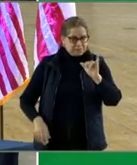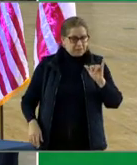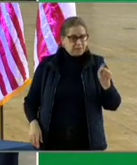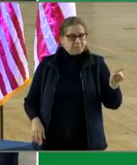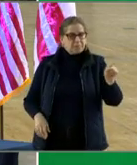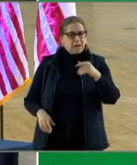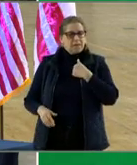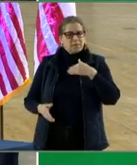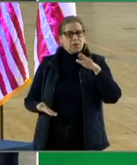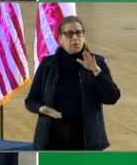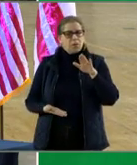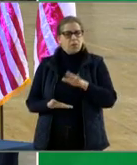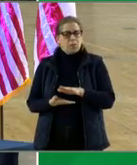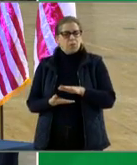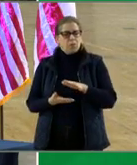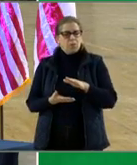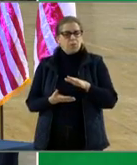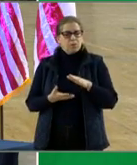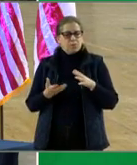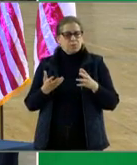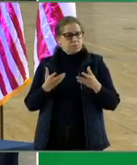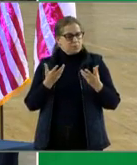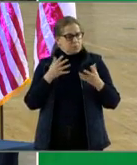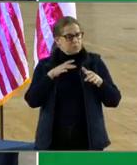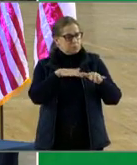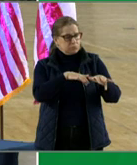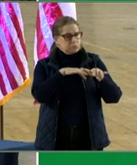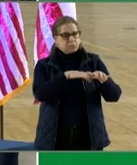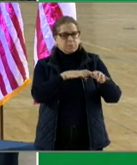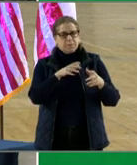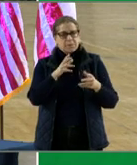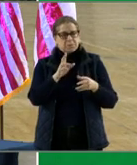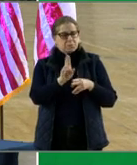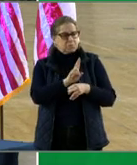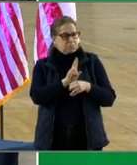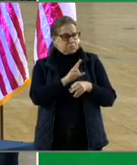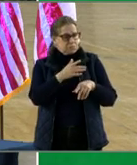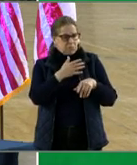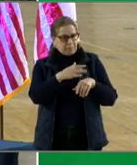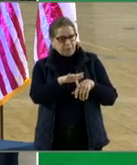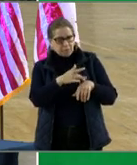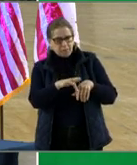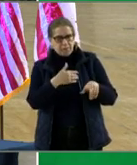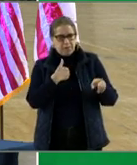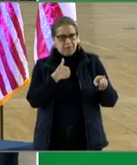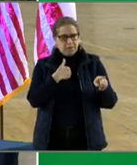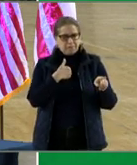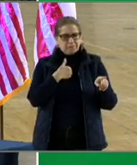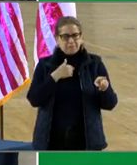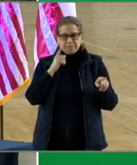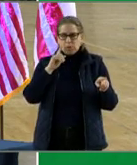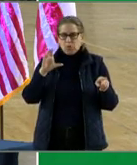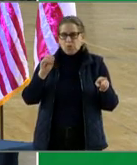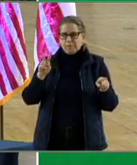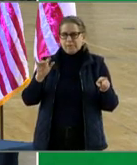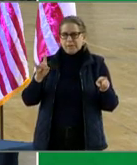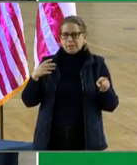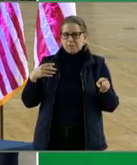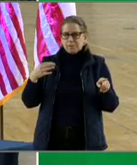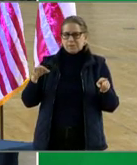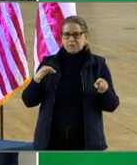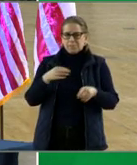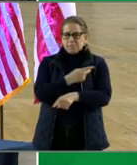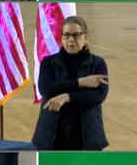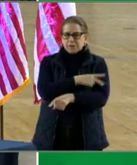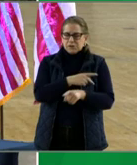number of years that can now increase its ability to provide care to COVID patients. And many of the assessments that we're doing is how do we help in